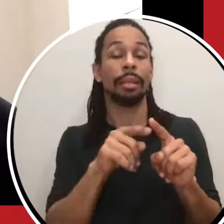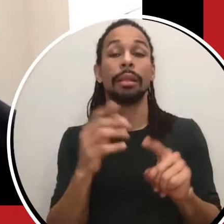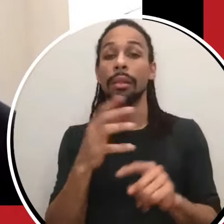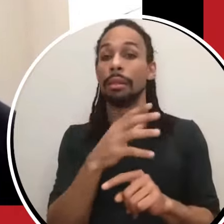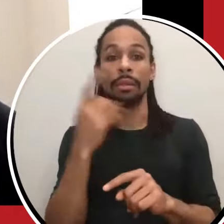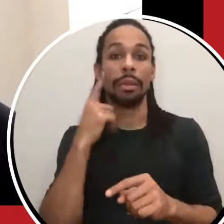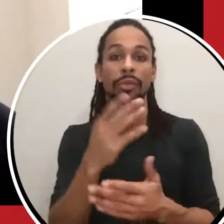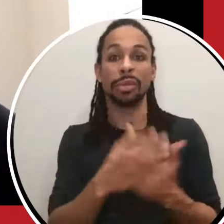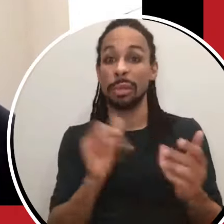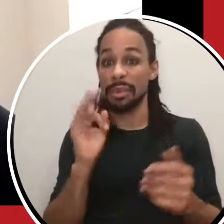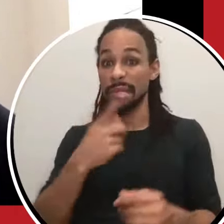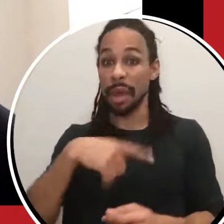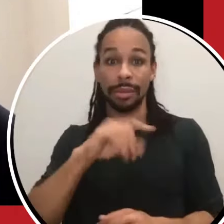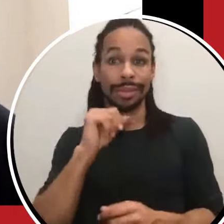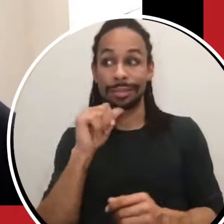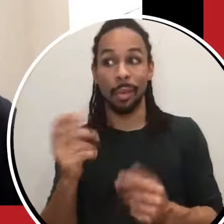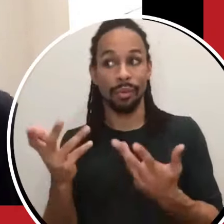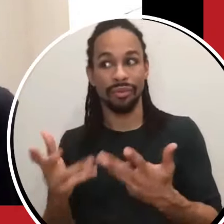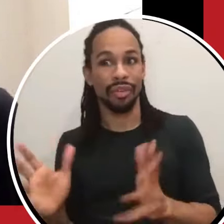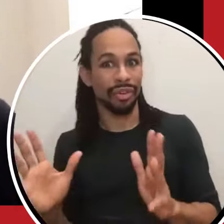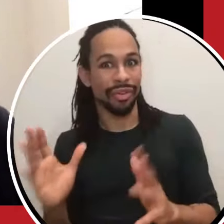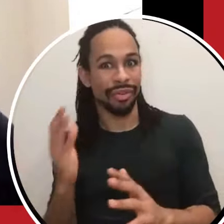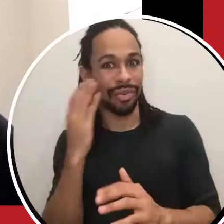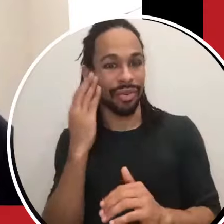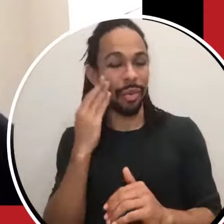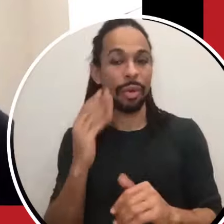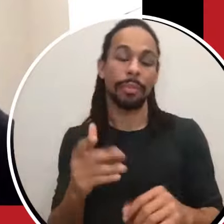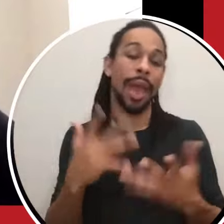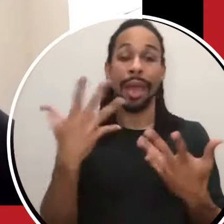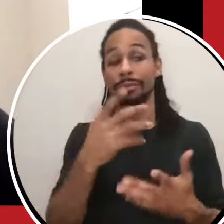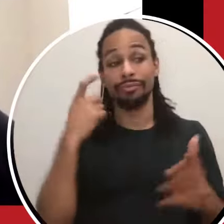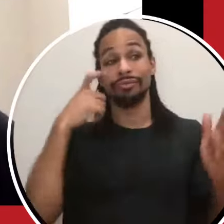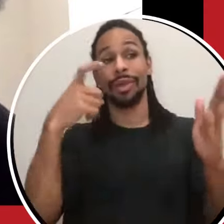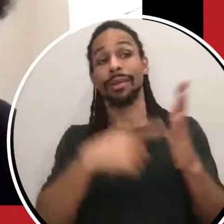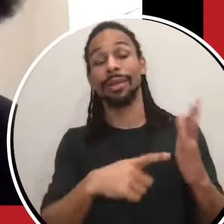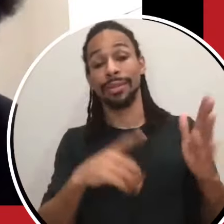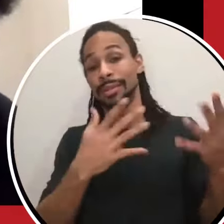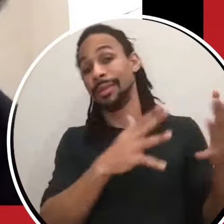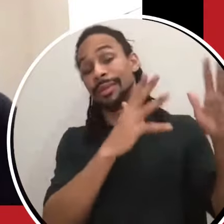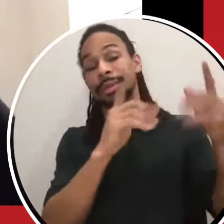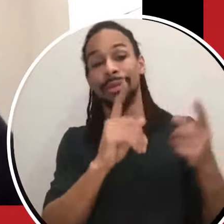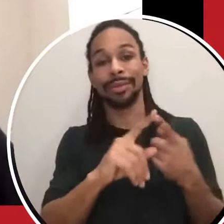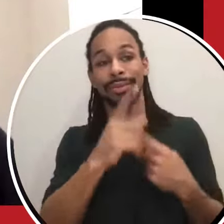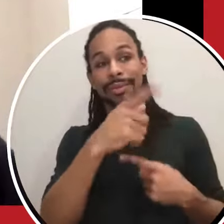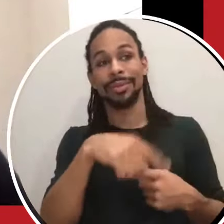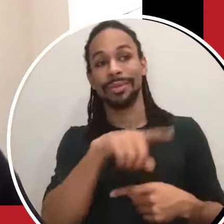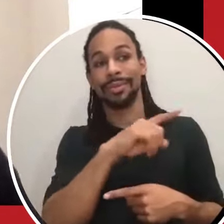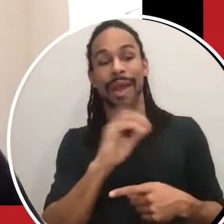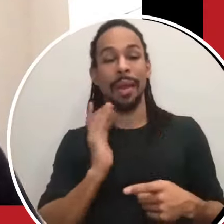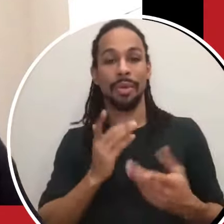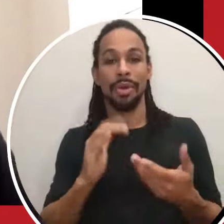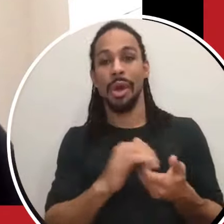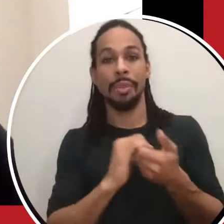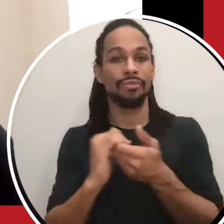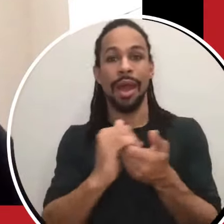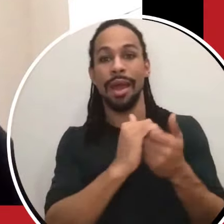over. Shout out to the comrades that are probably missing this call because they're trying to get every single human in Georgia to go out and vote,